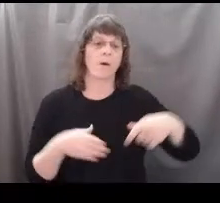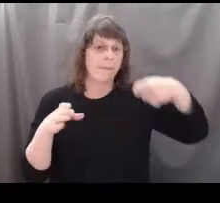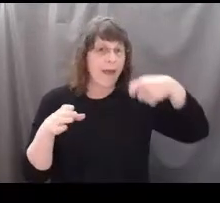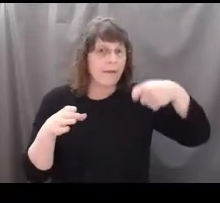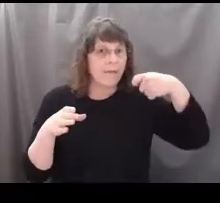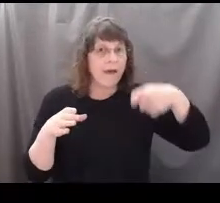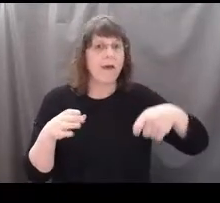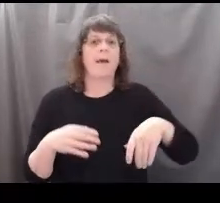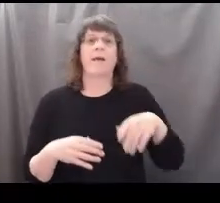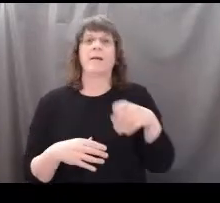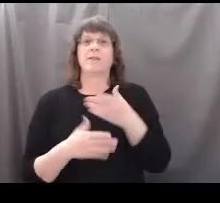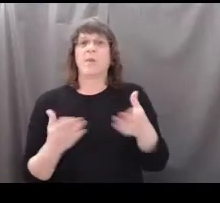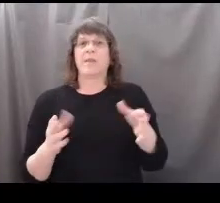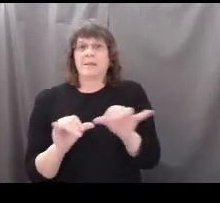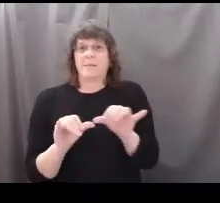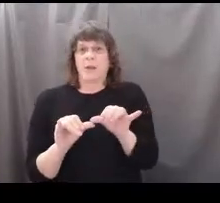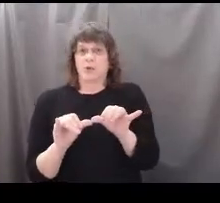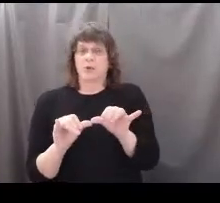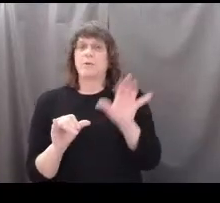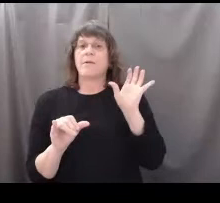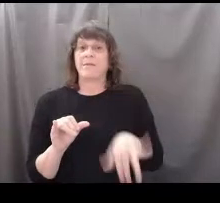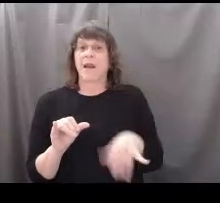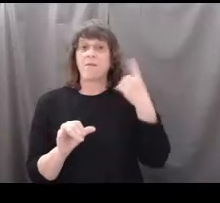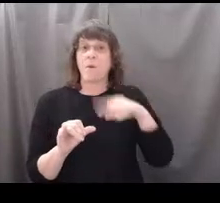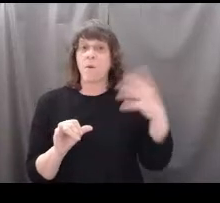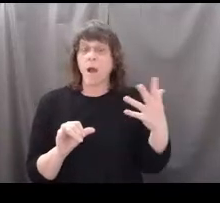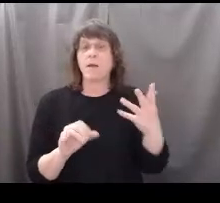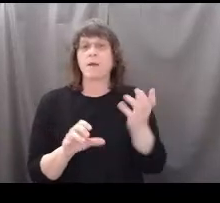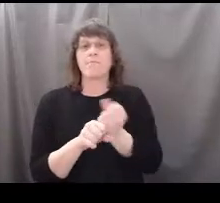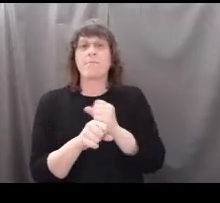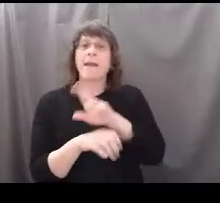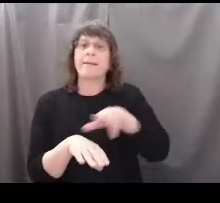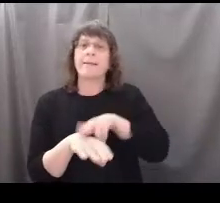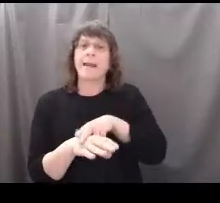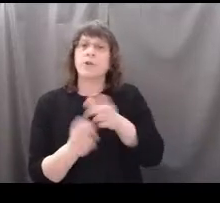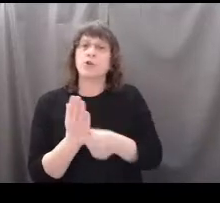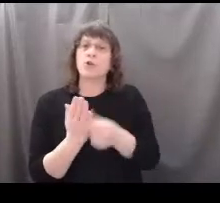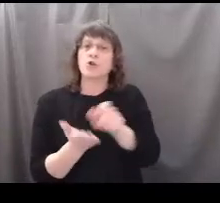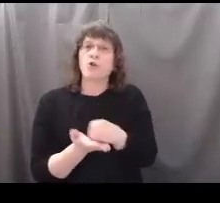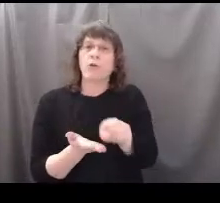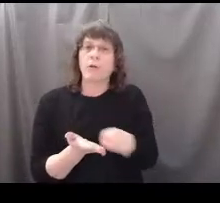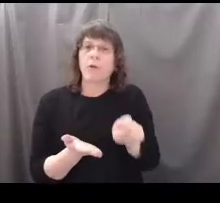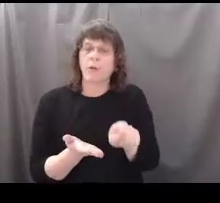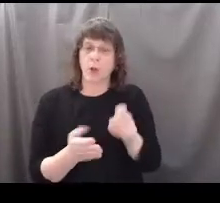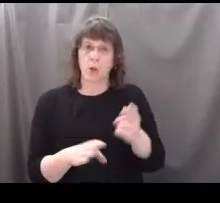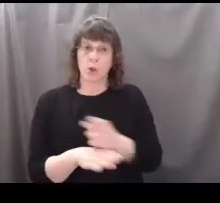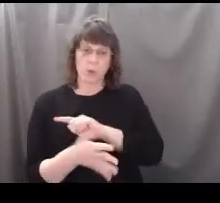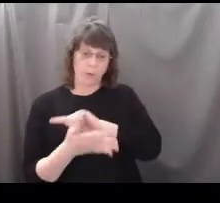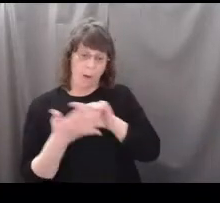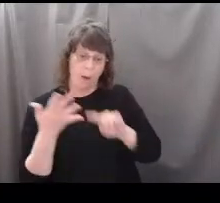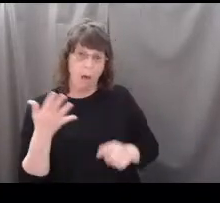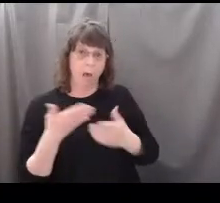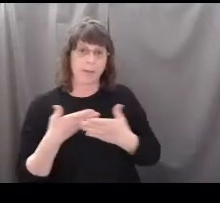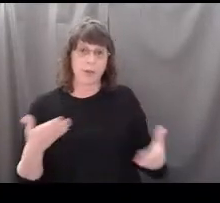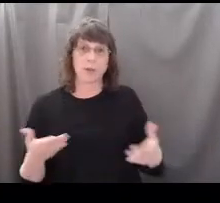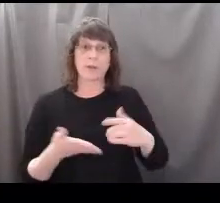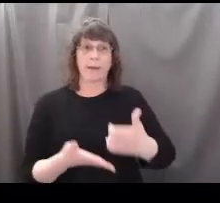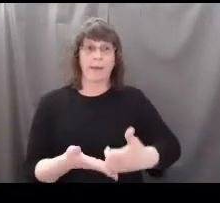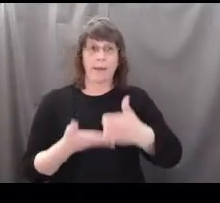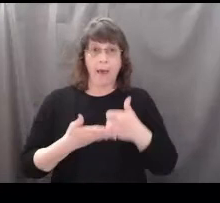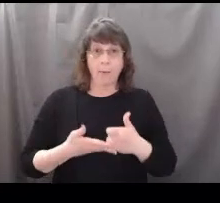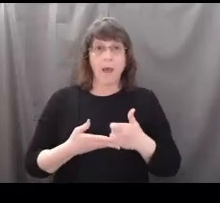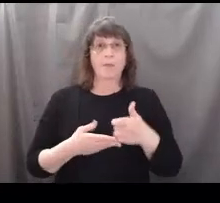things to measure with, to make our own nature journal. So we're going to use those materials to help us